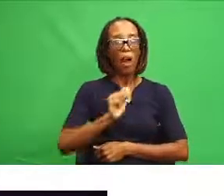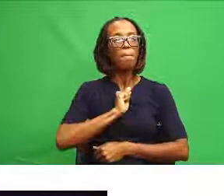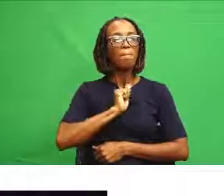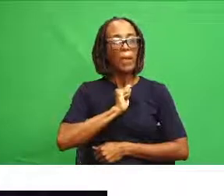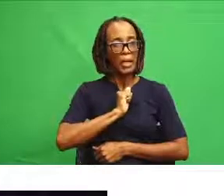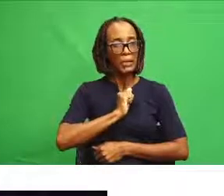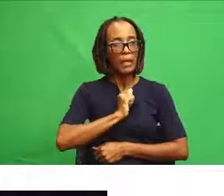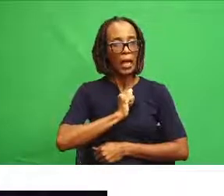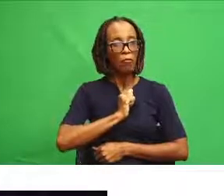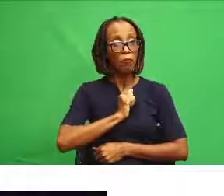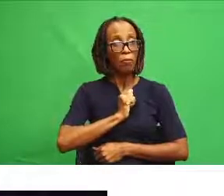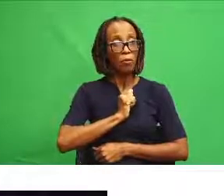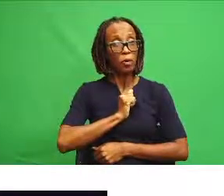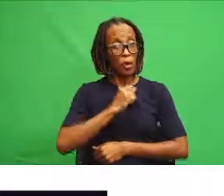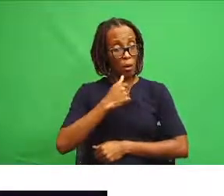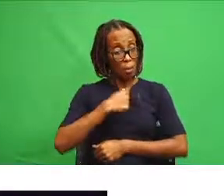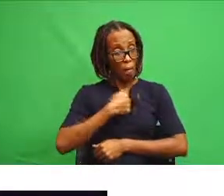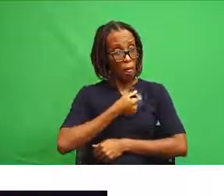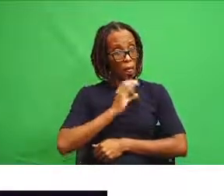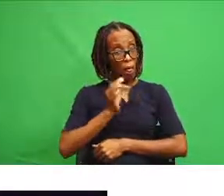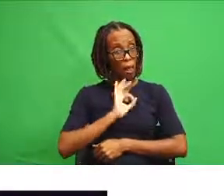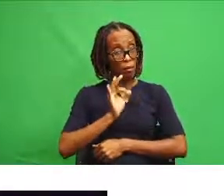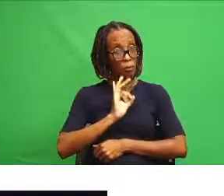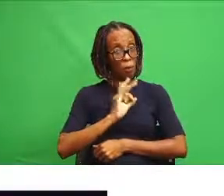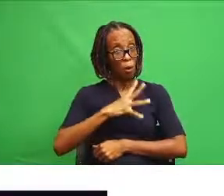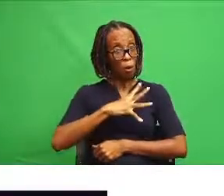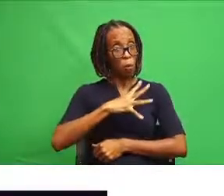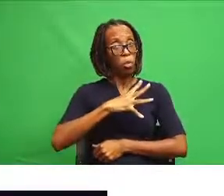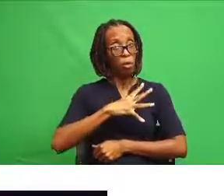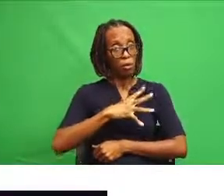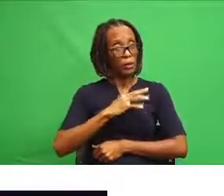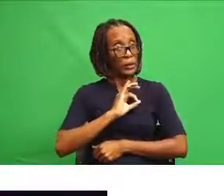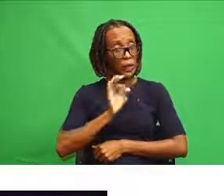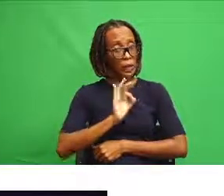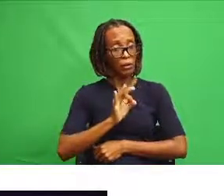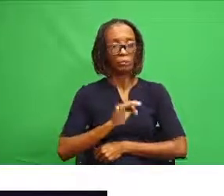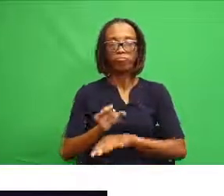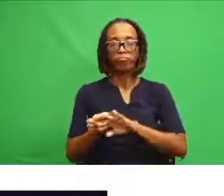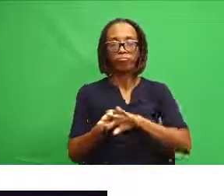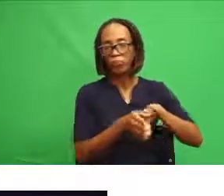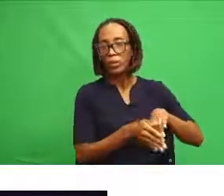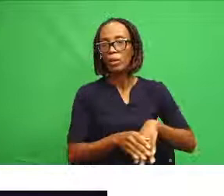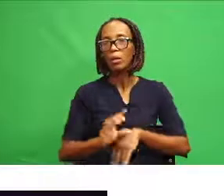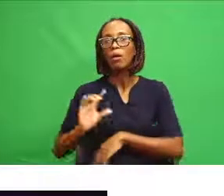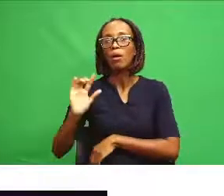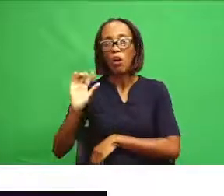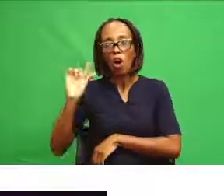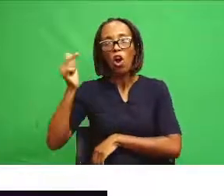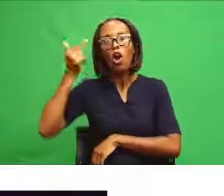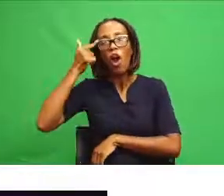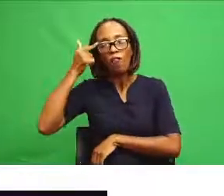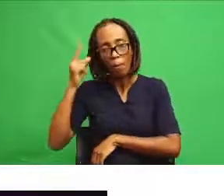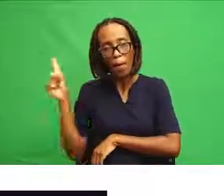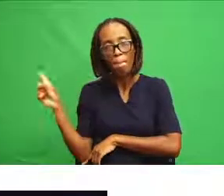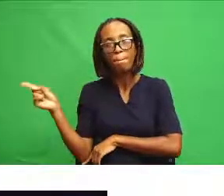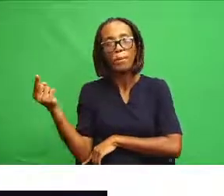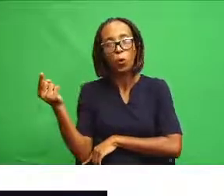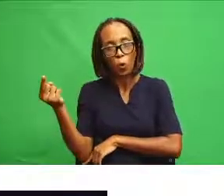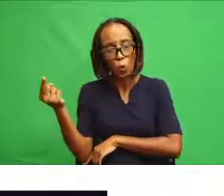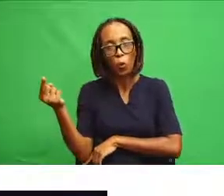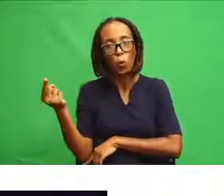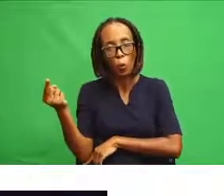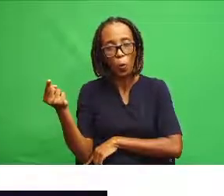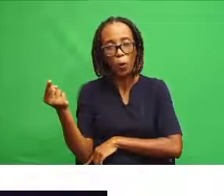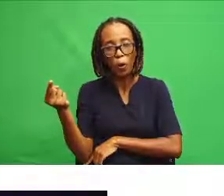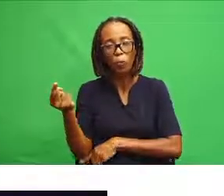distributed when I die. If you do not exercise that choice, then you have made a different choice. You have made the choice that the state